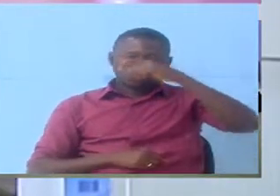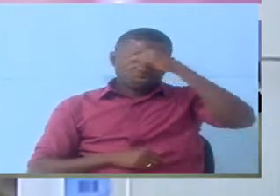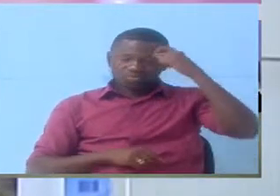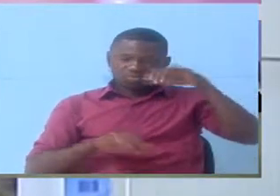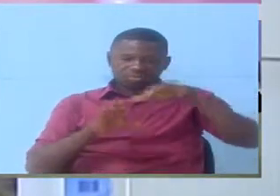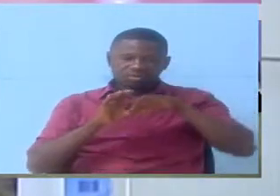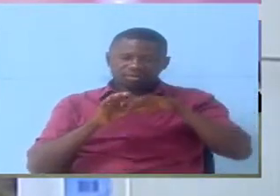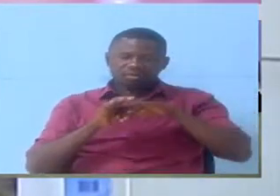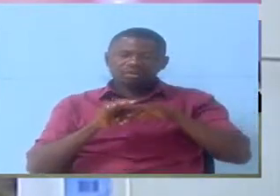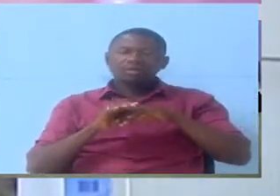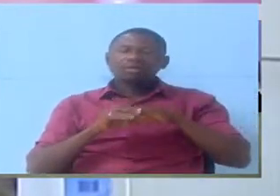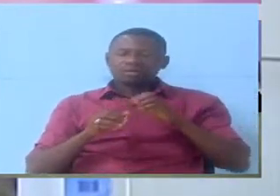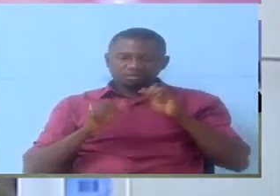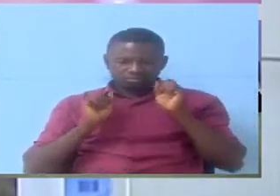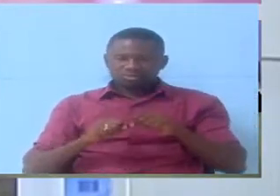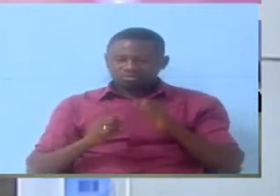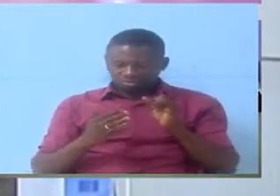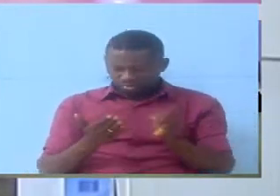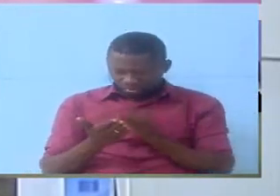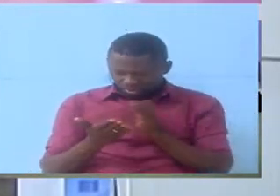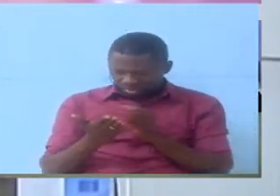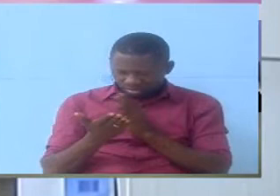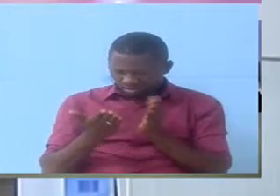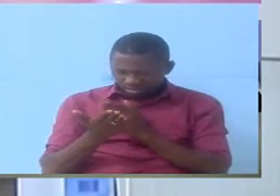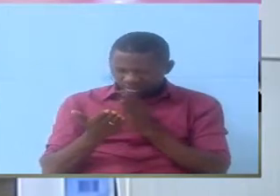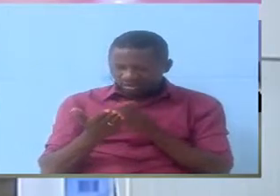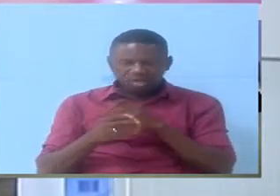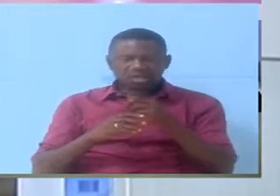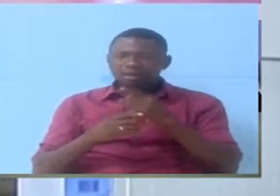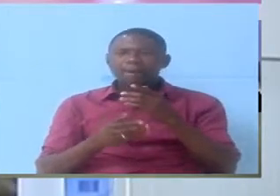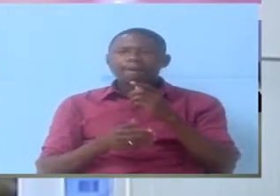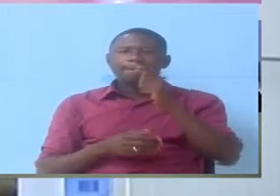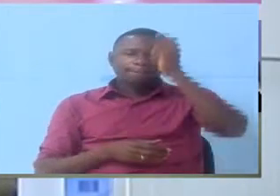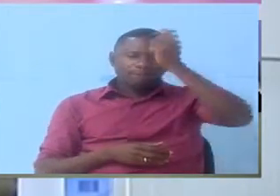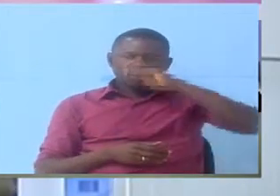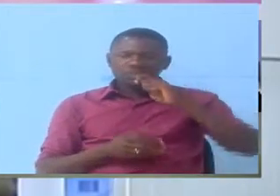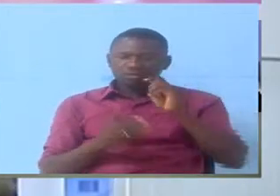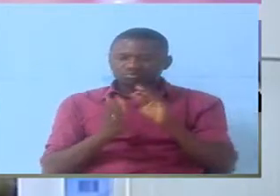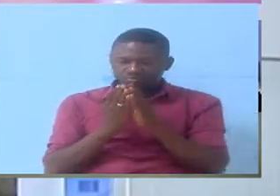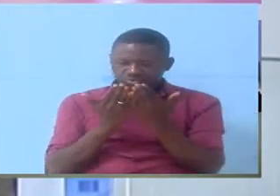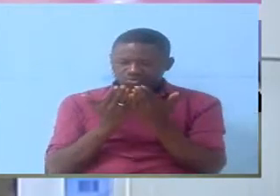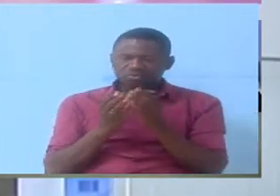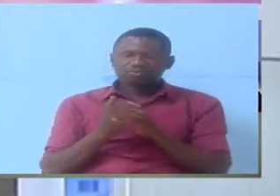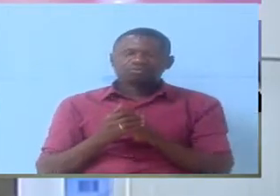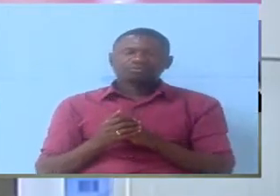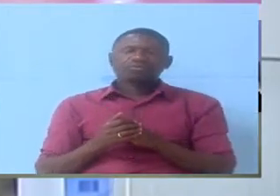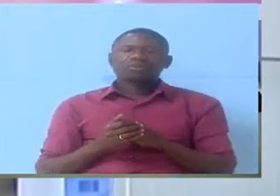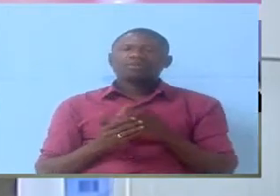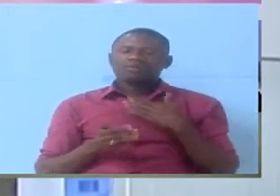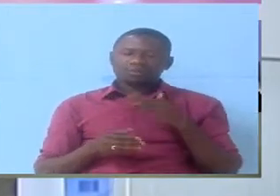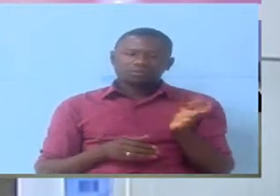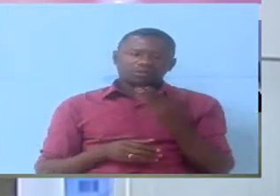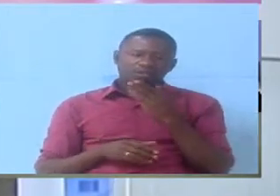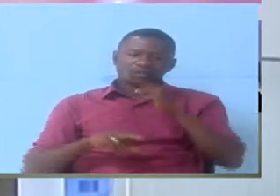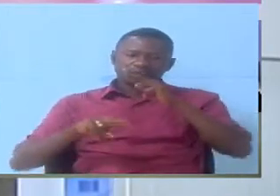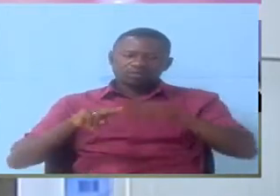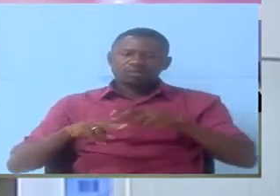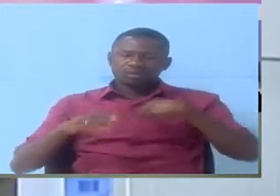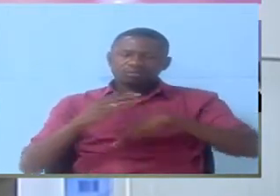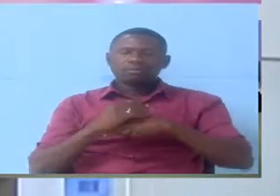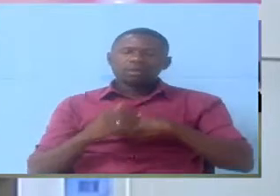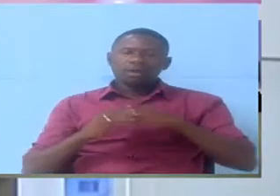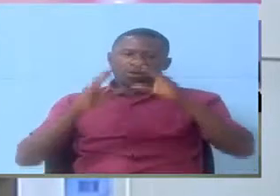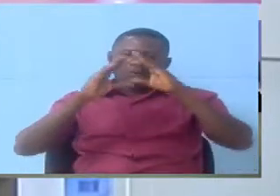diary. Nsi polisi la bukuo bukujiubele kasafiri ulikadame. I was sitting down in my office. Ntata si na office okono. Doing